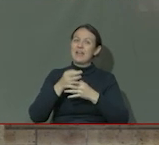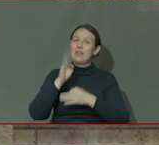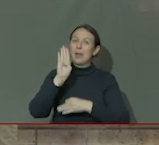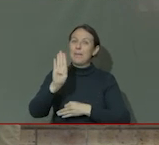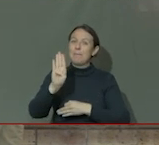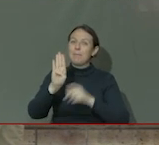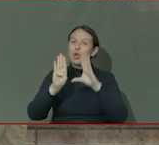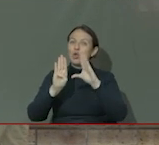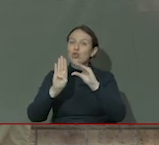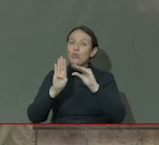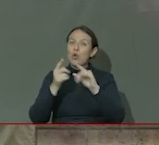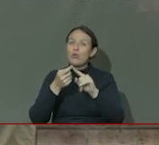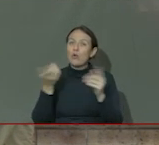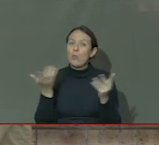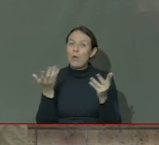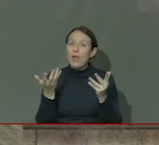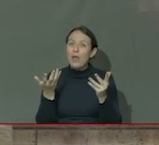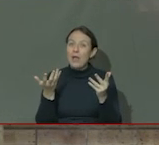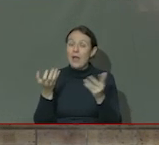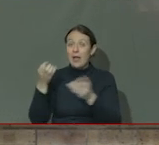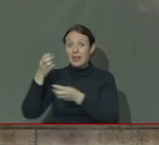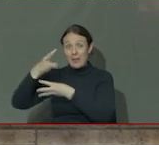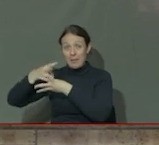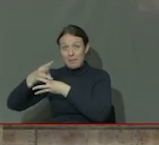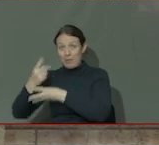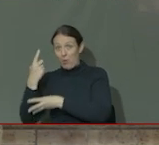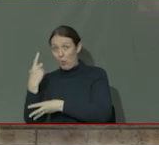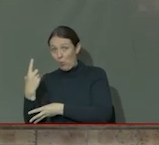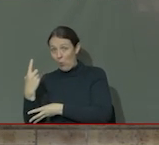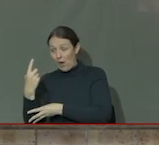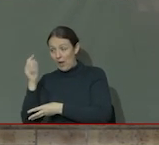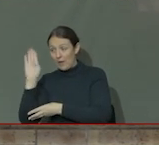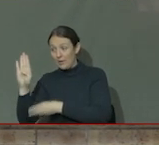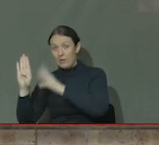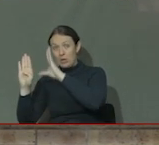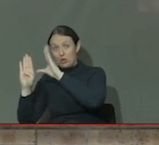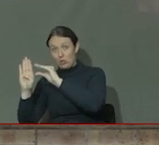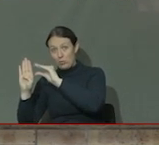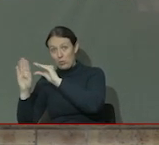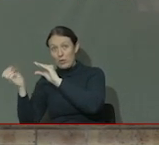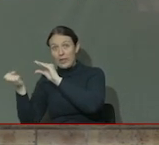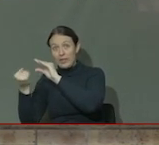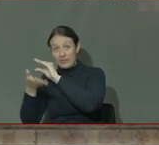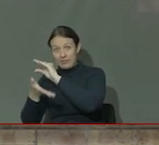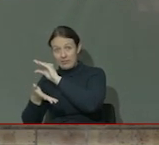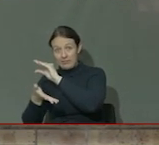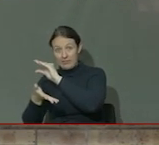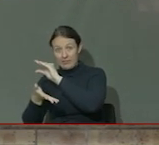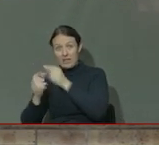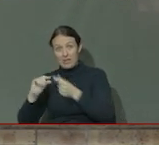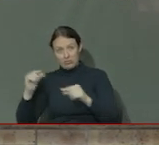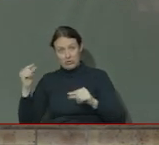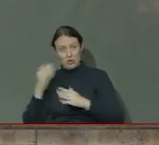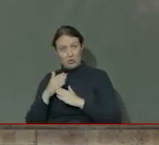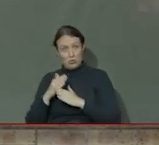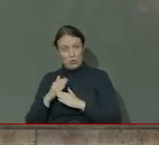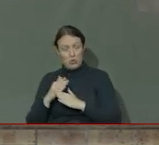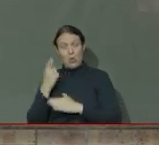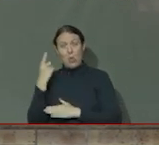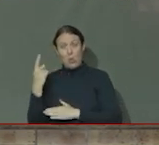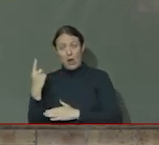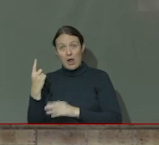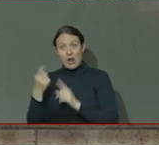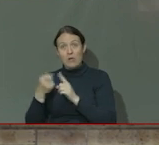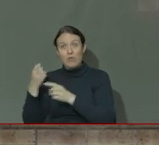come from? We know the mother, Tandeka, could only contribute a small b. And that's how genetics works. 1 comes from the one